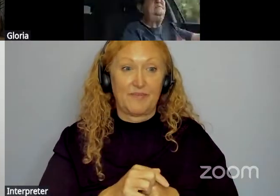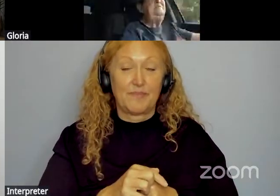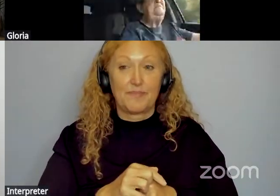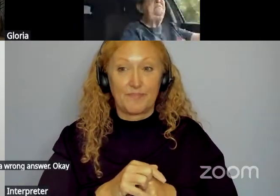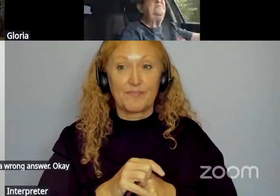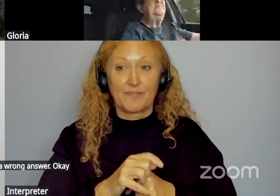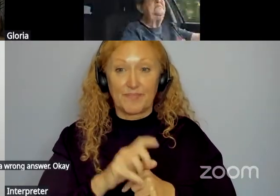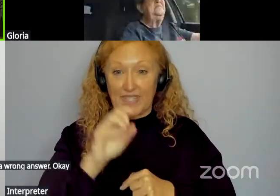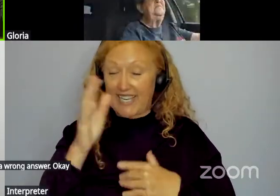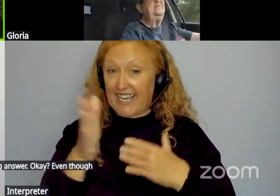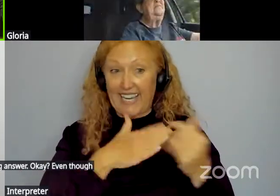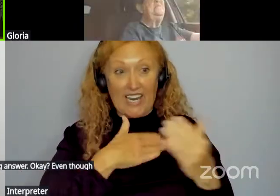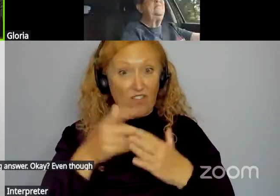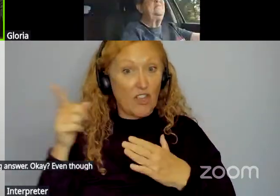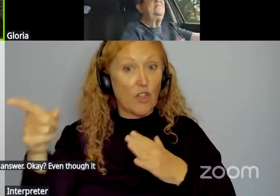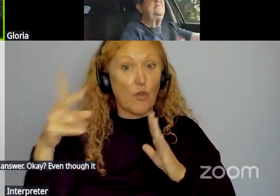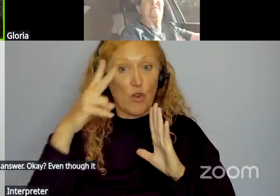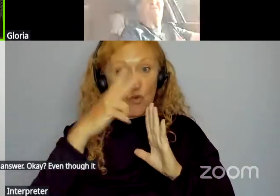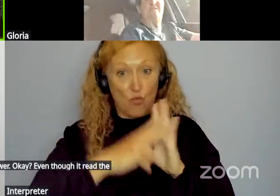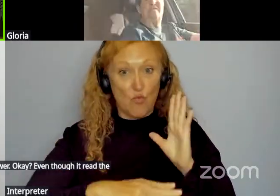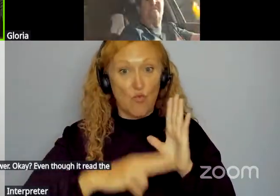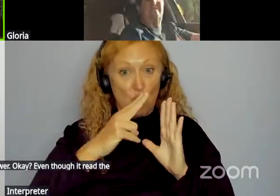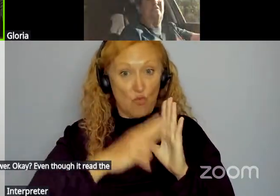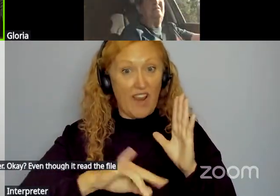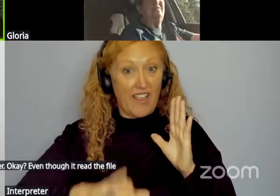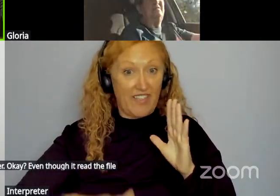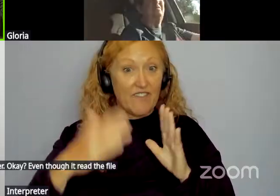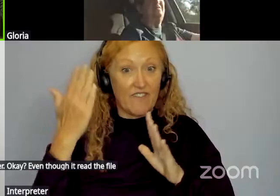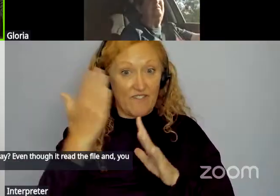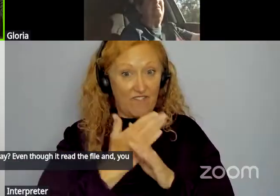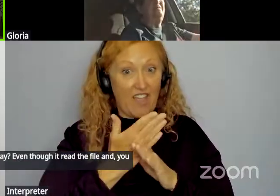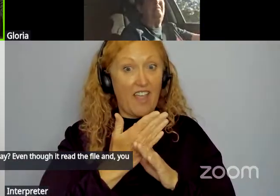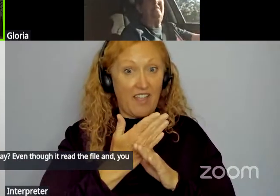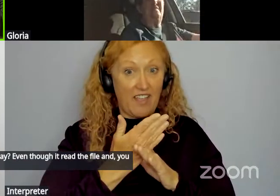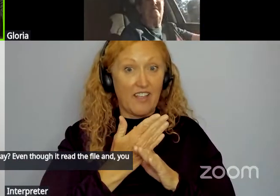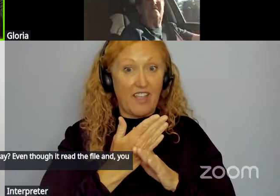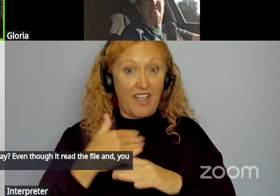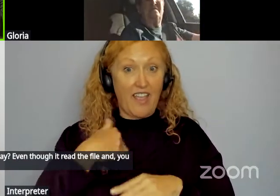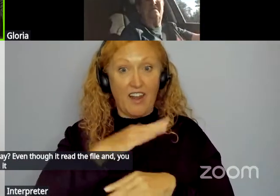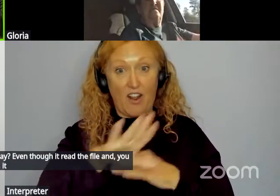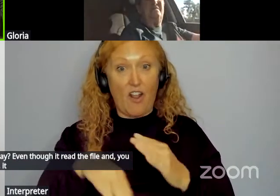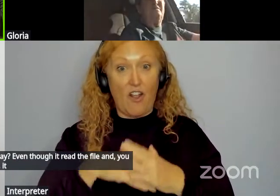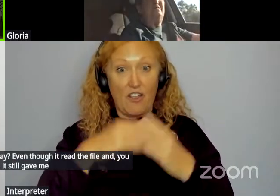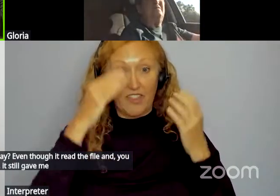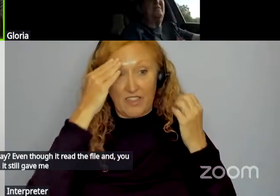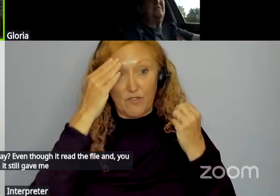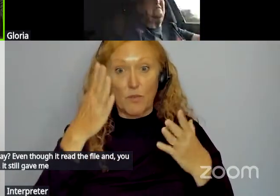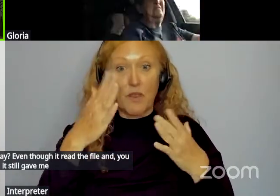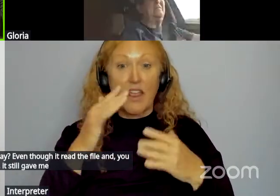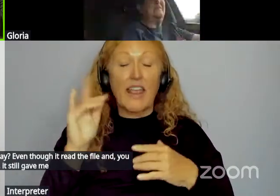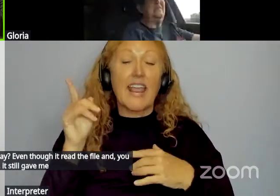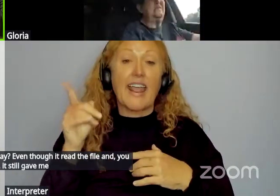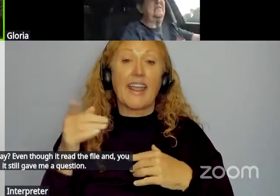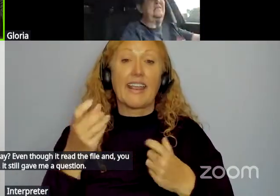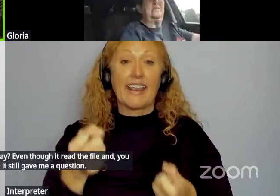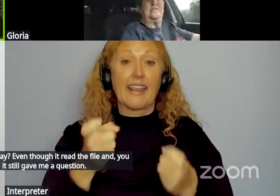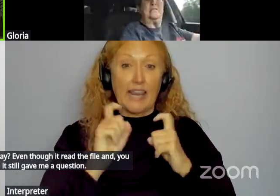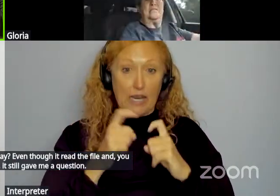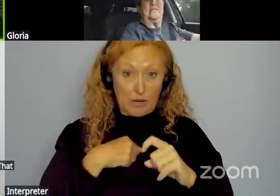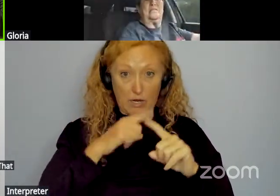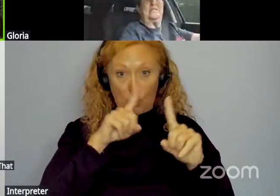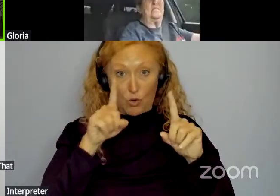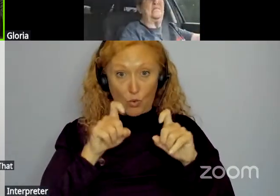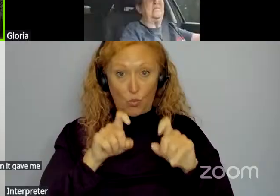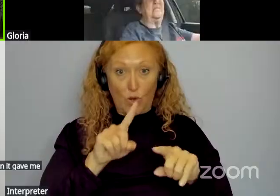Okay. Even though it read the file and it had all the information there, it still gave me a question that when it